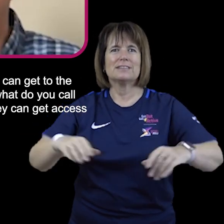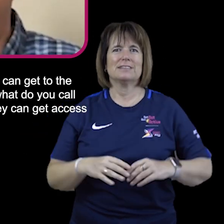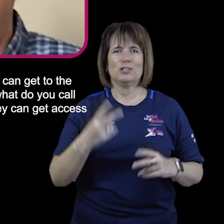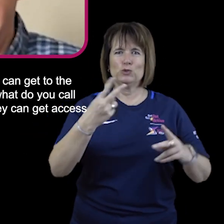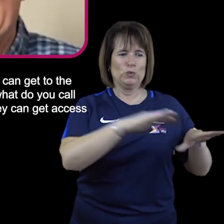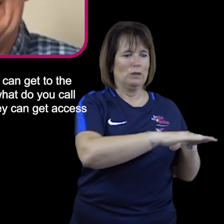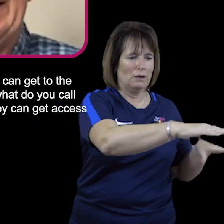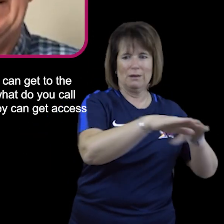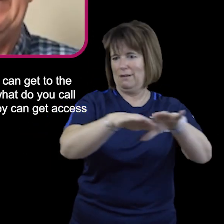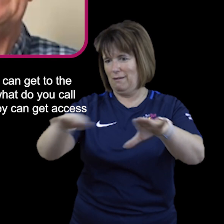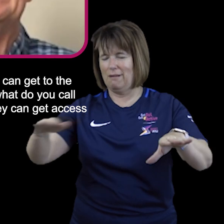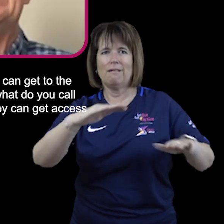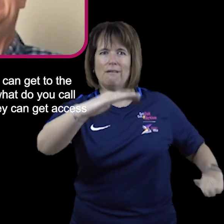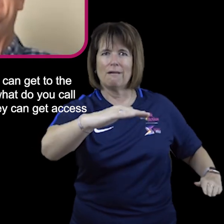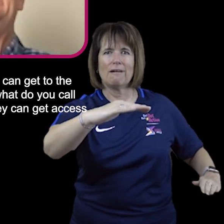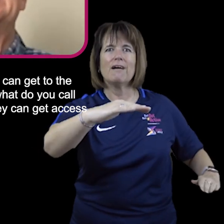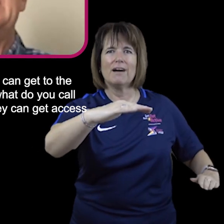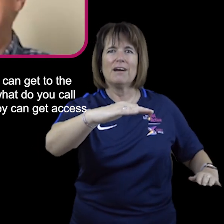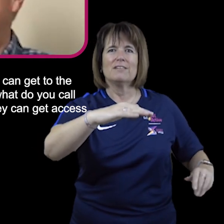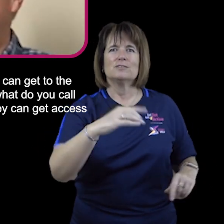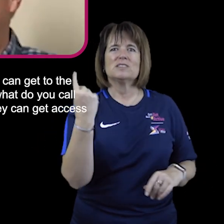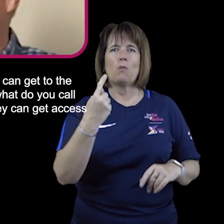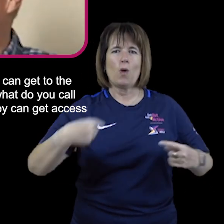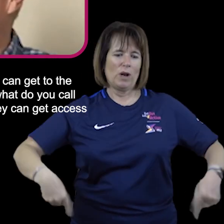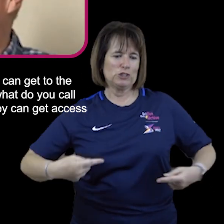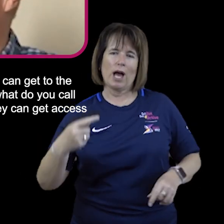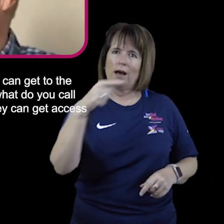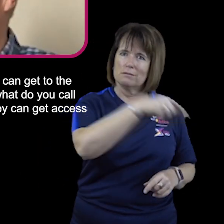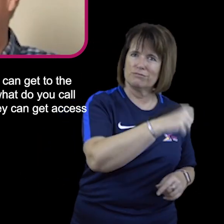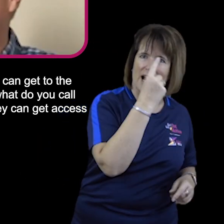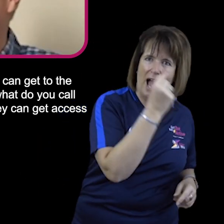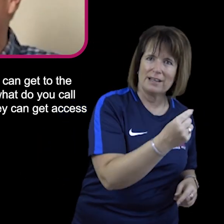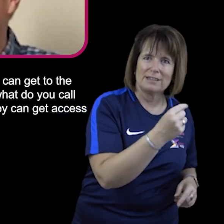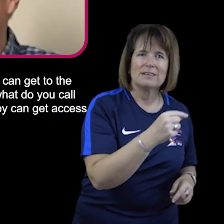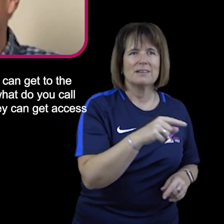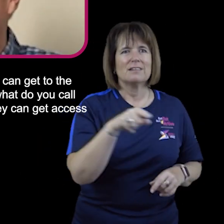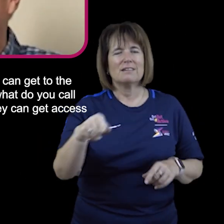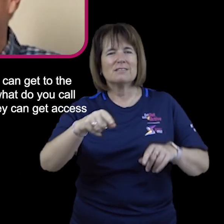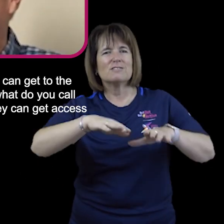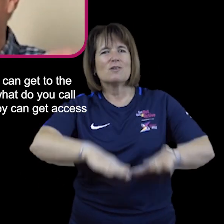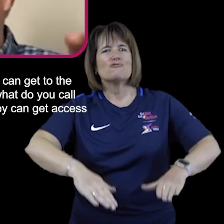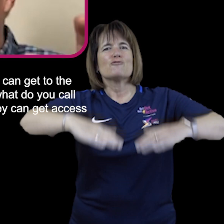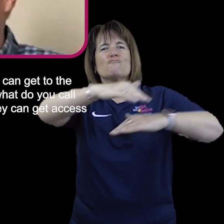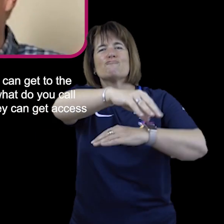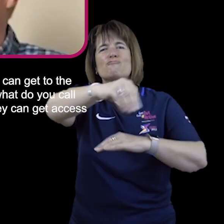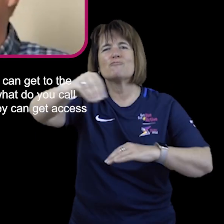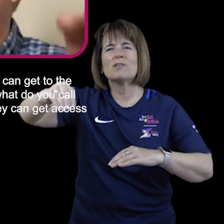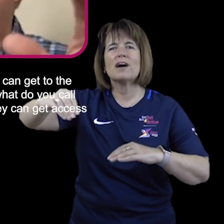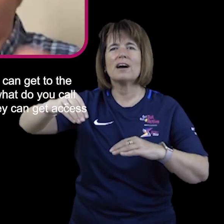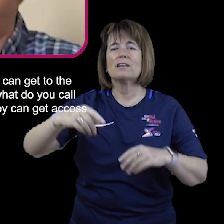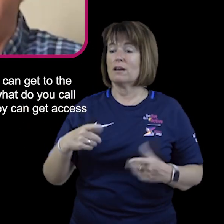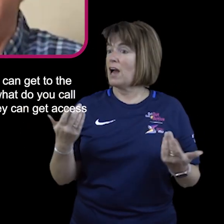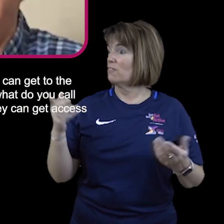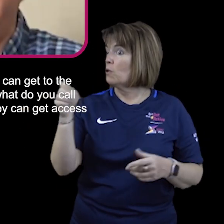most for the tea. Yeah. There's a what do you call it? A potting bench. And it's at 2 heights, so someone